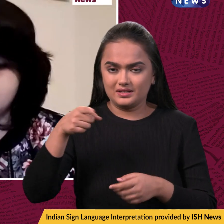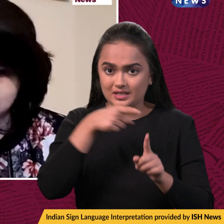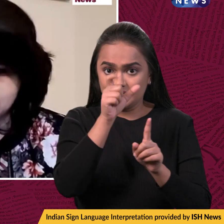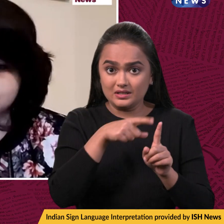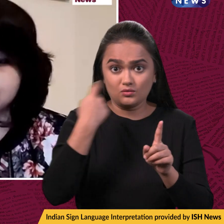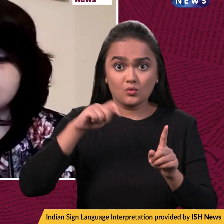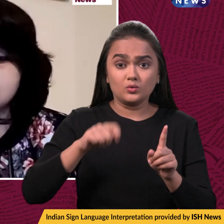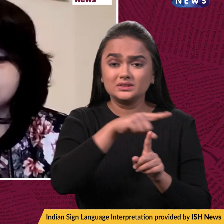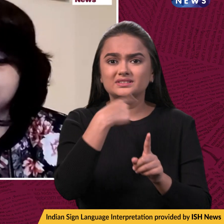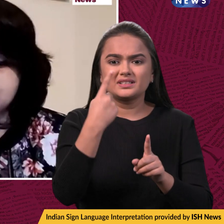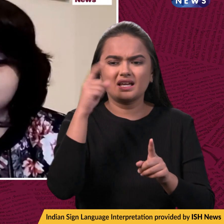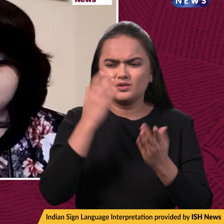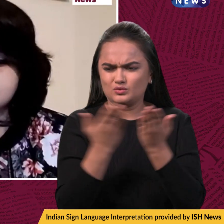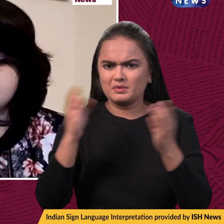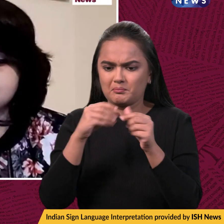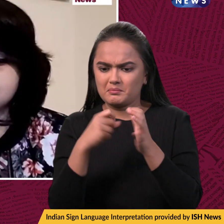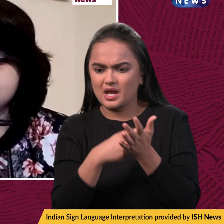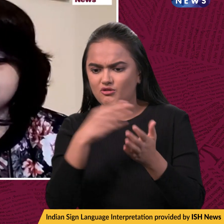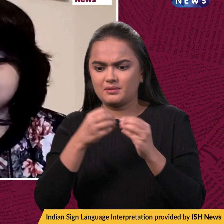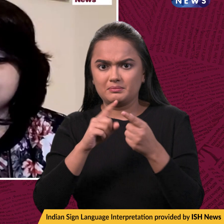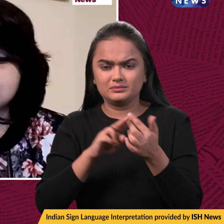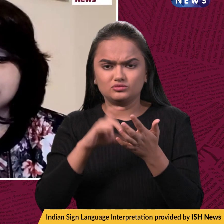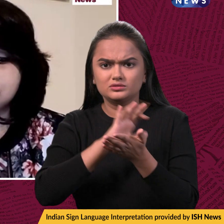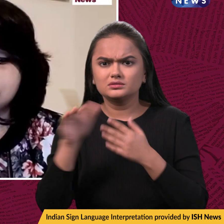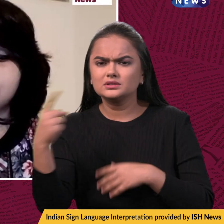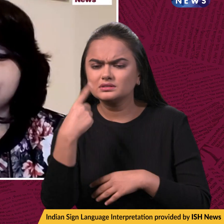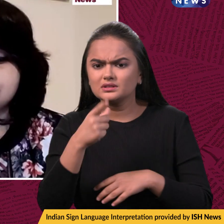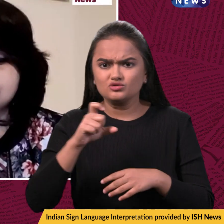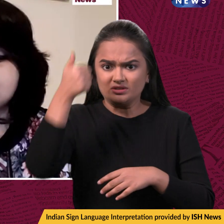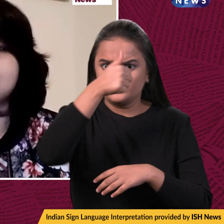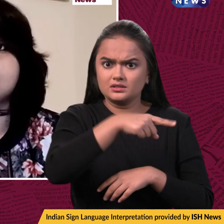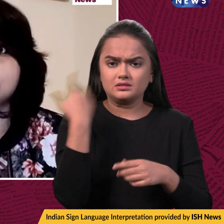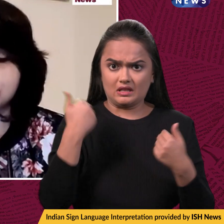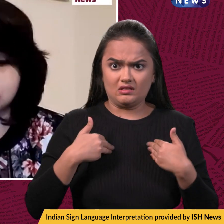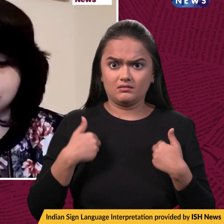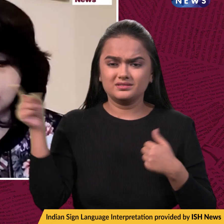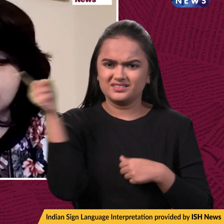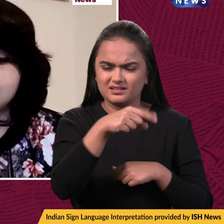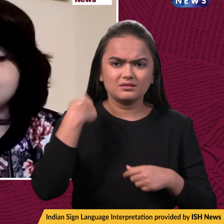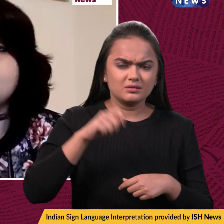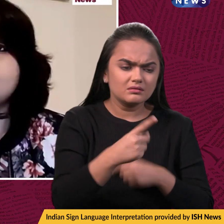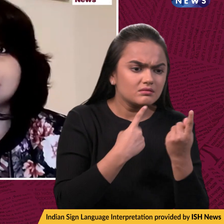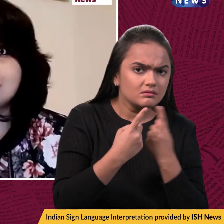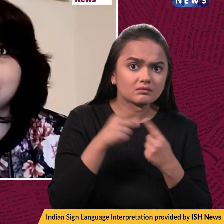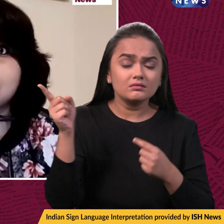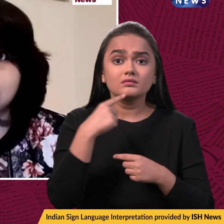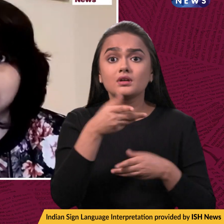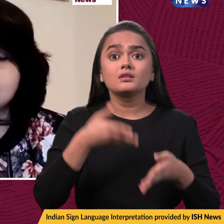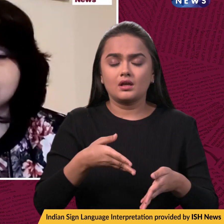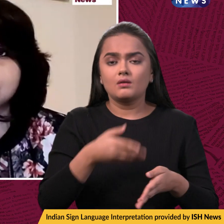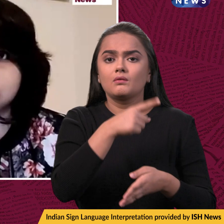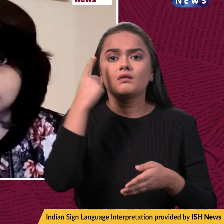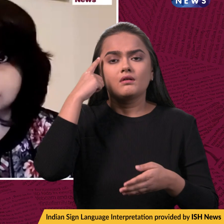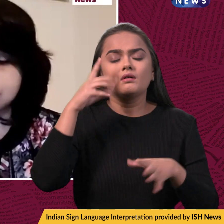by the Bar and Bench, the plea was mentioned before Chief Justice of India on Thursday for urgent hearing, and the court has now